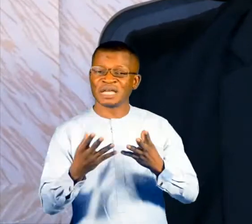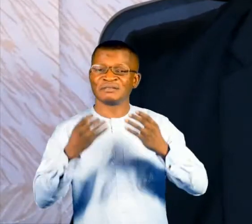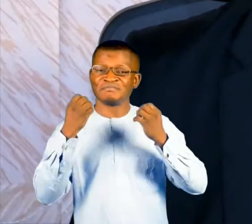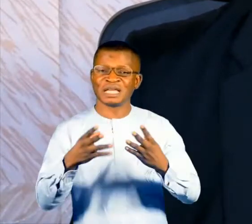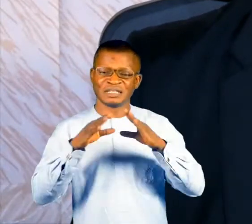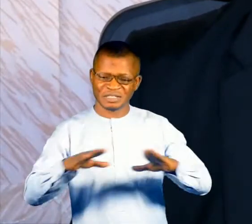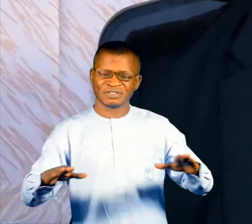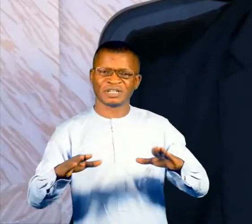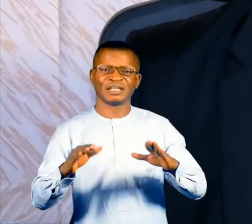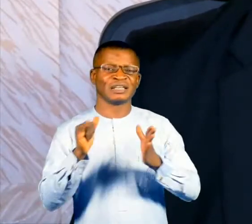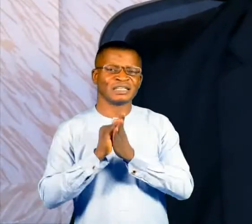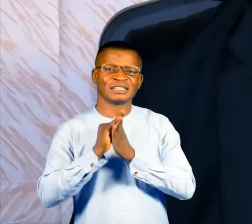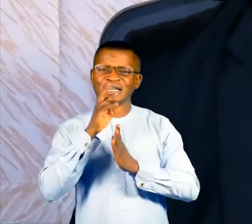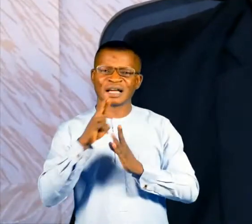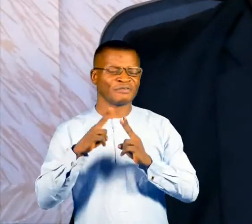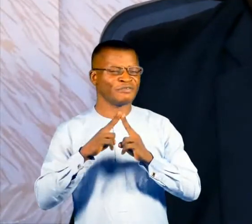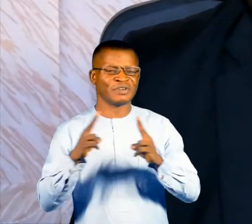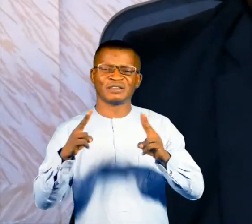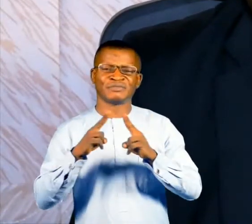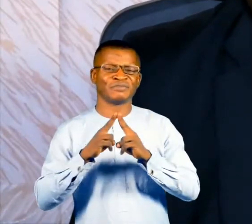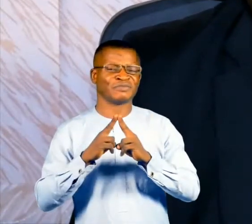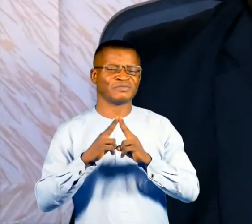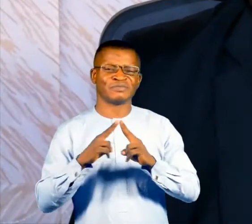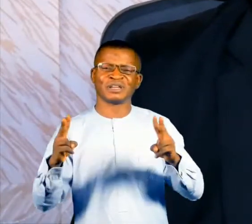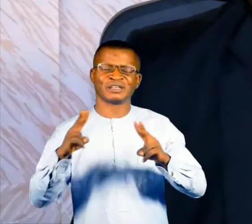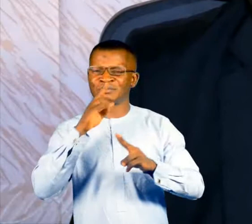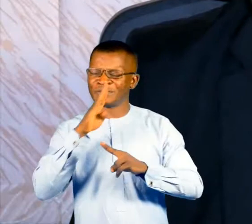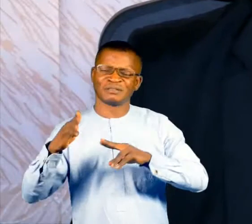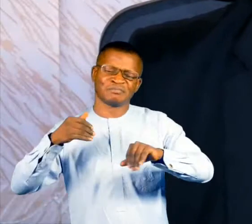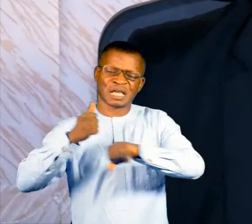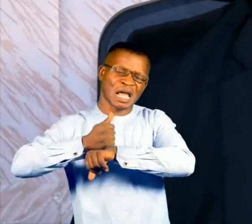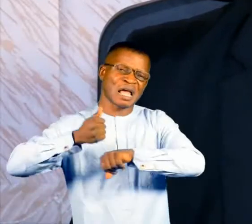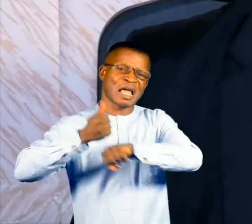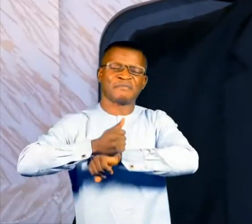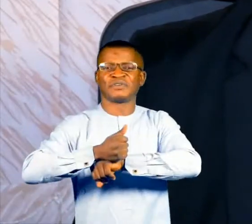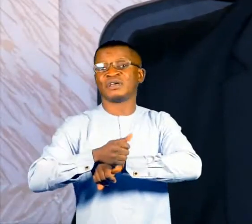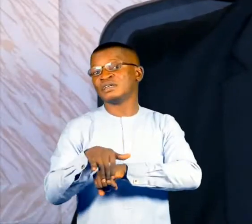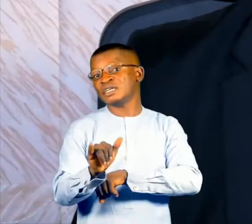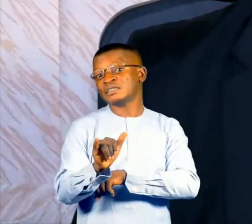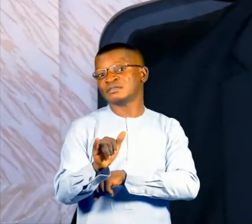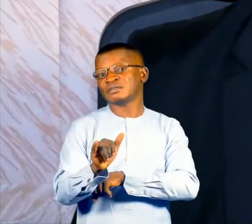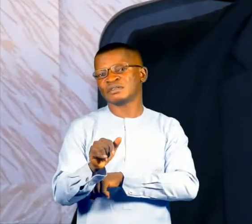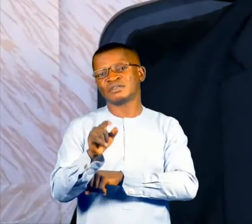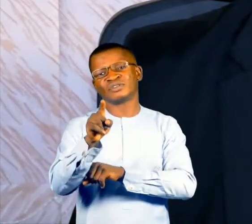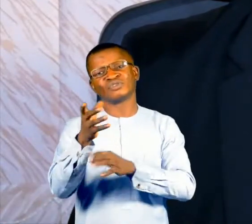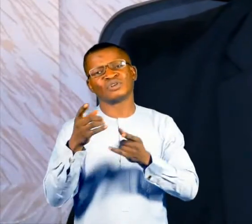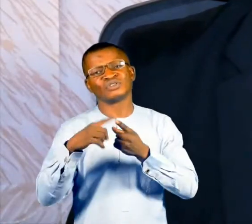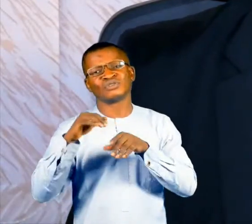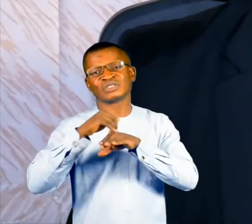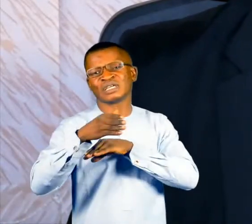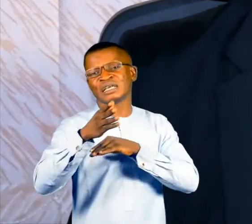who are trafficked and they are terribly exploited and abused.